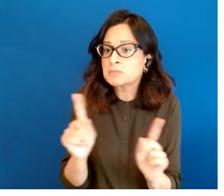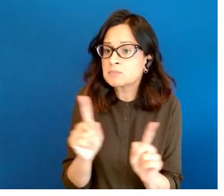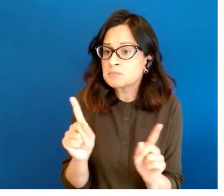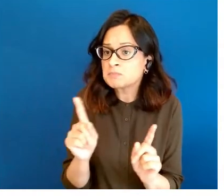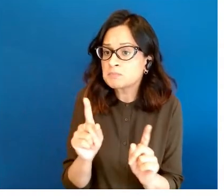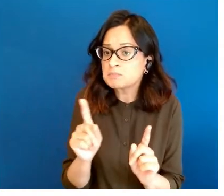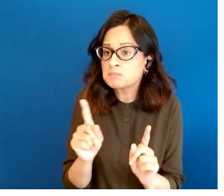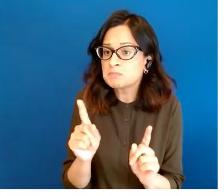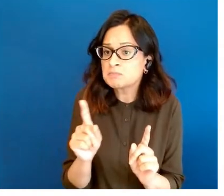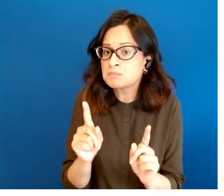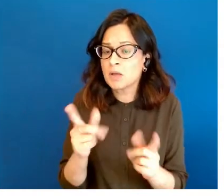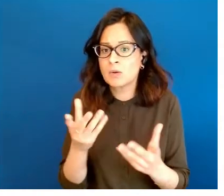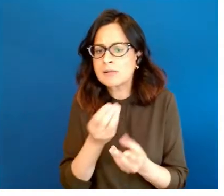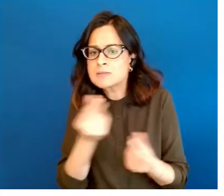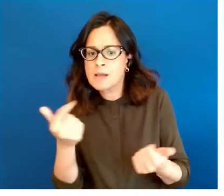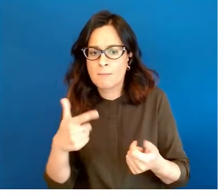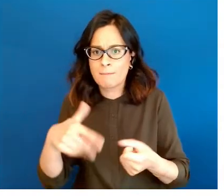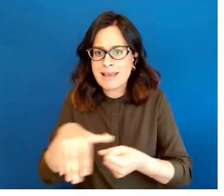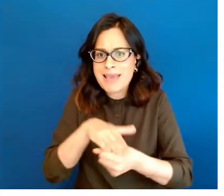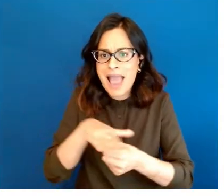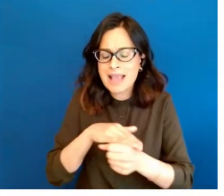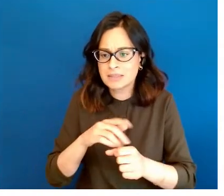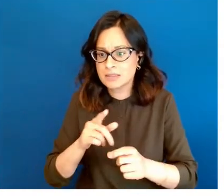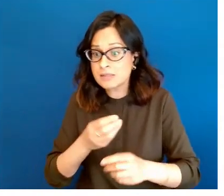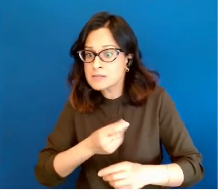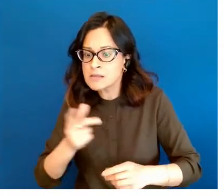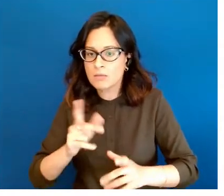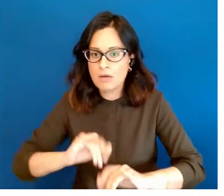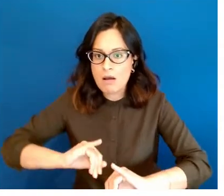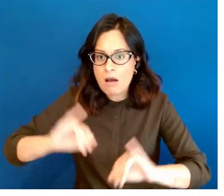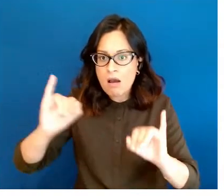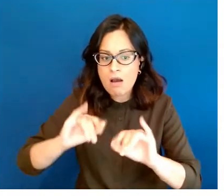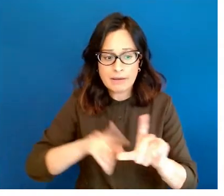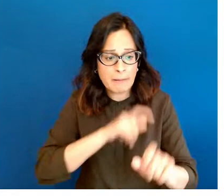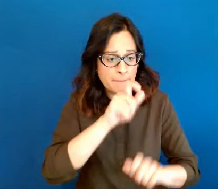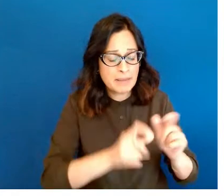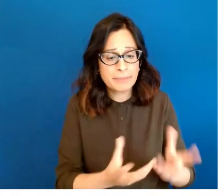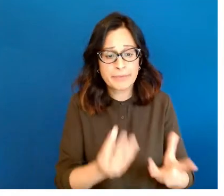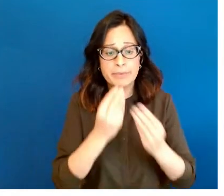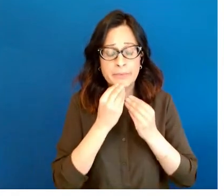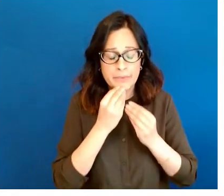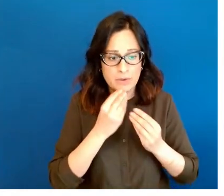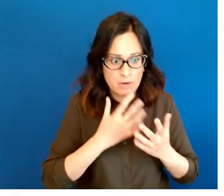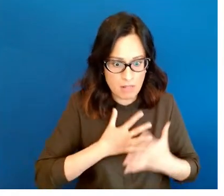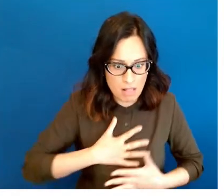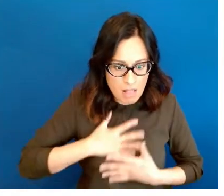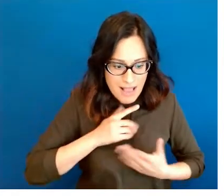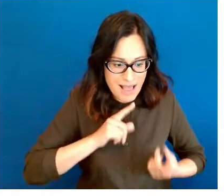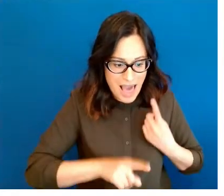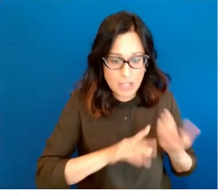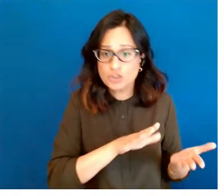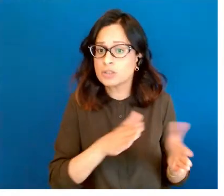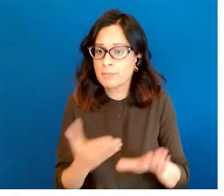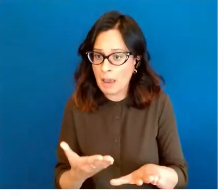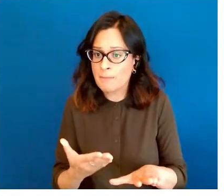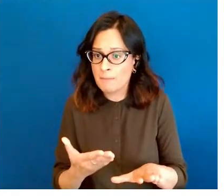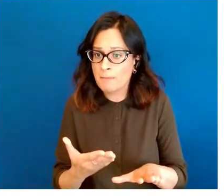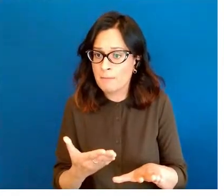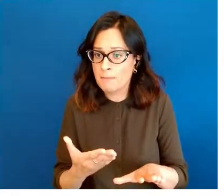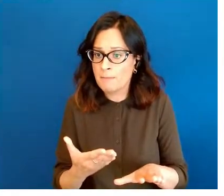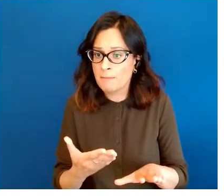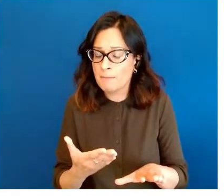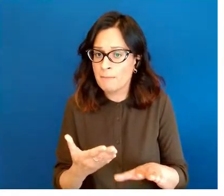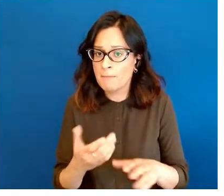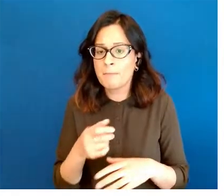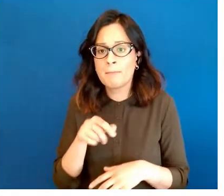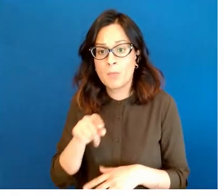some of the cases of very tragic cases of deaths in young people due to food allergy, which you have heard about in the media. So we'll talk a little bit about that